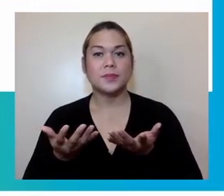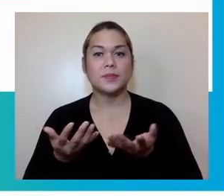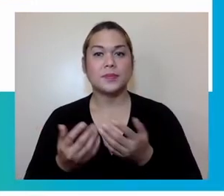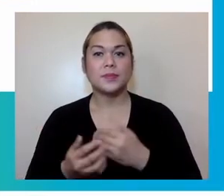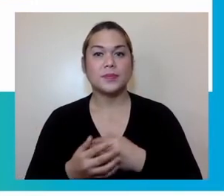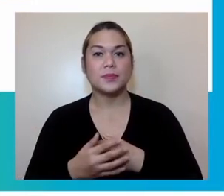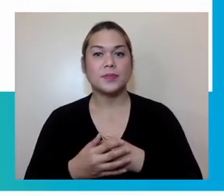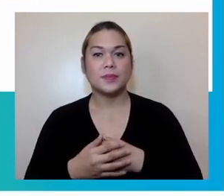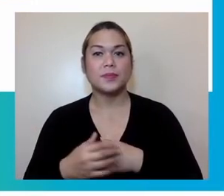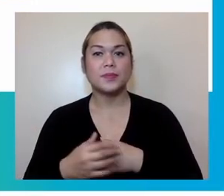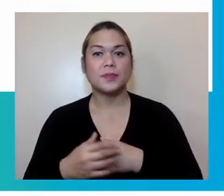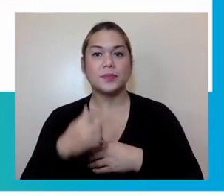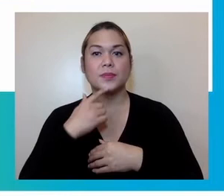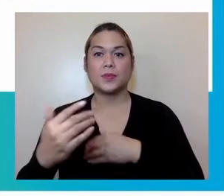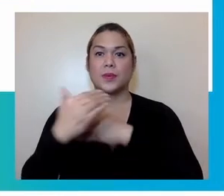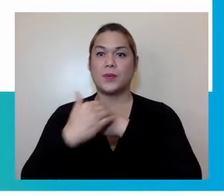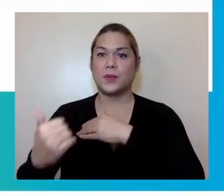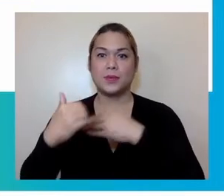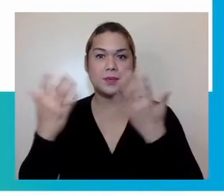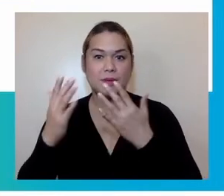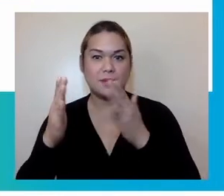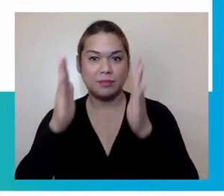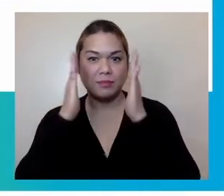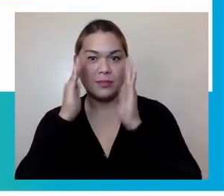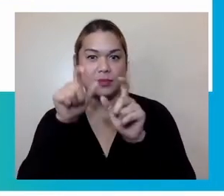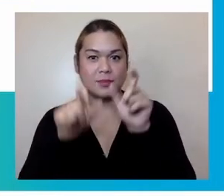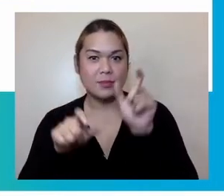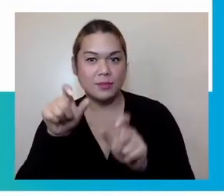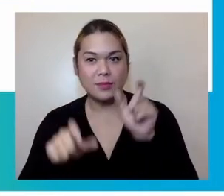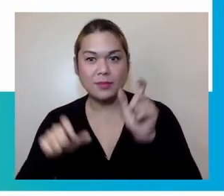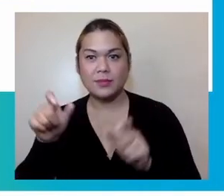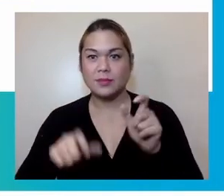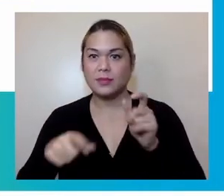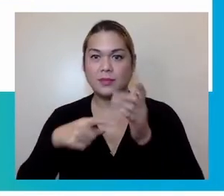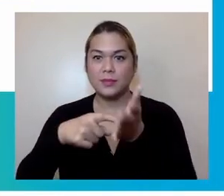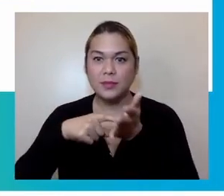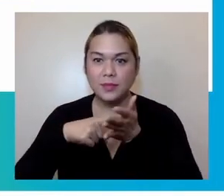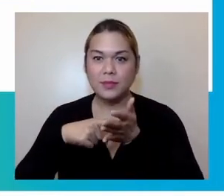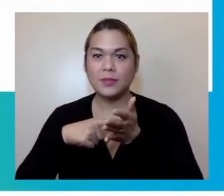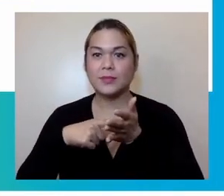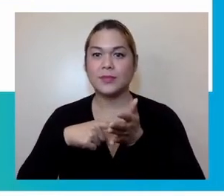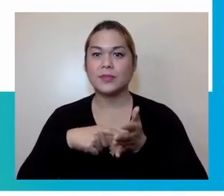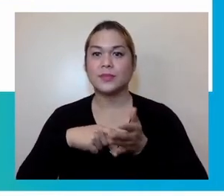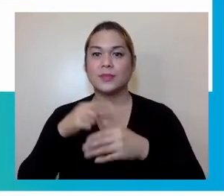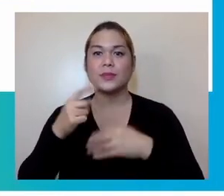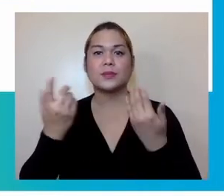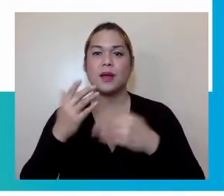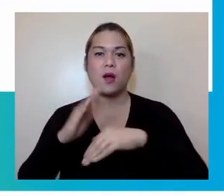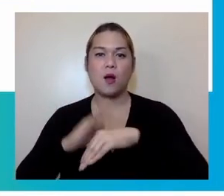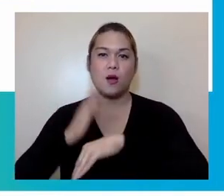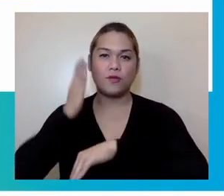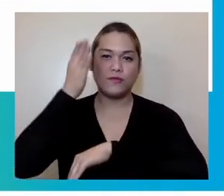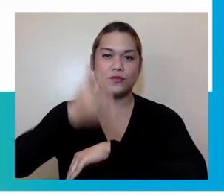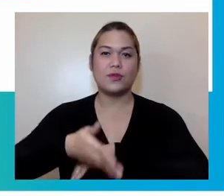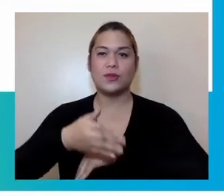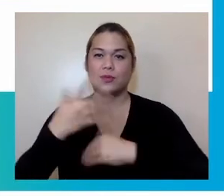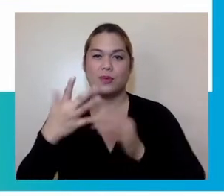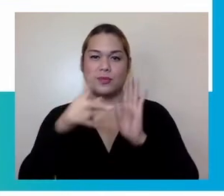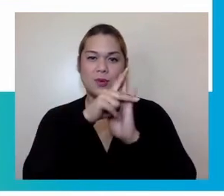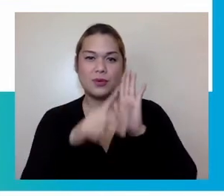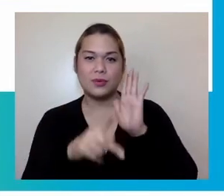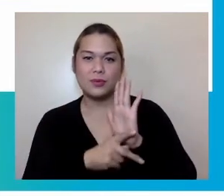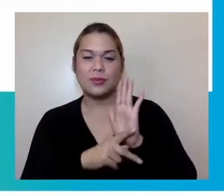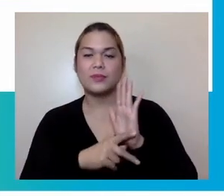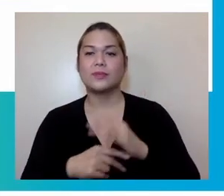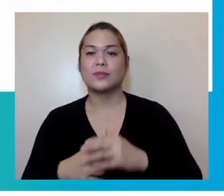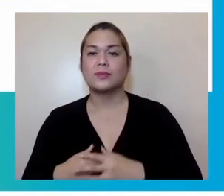need to expand this dialogue beyond this single process and not expect the energy policy to give every answer to